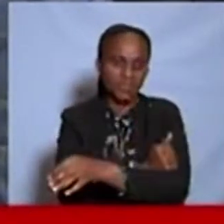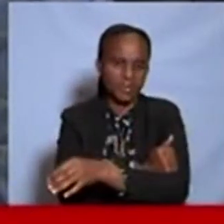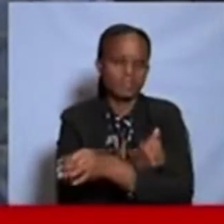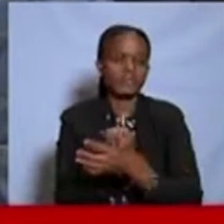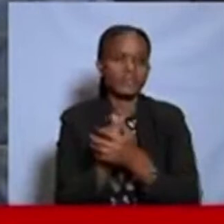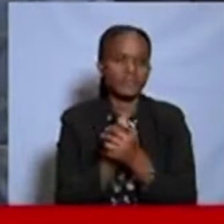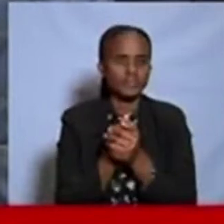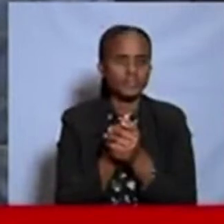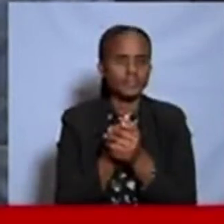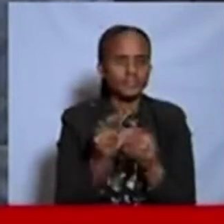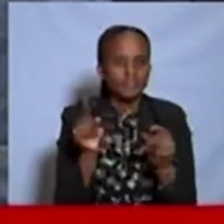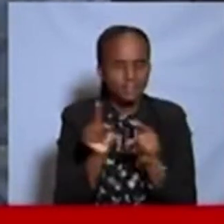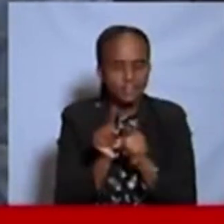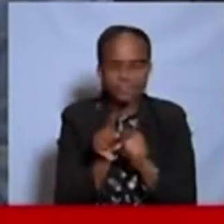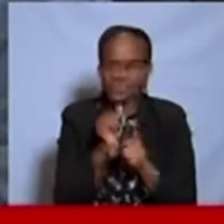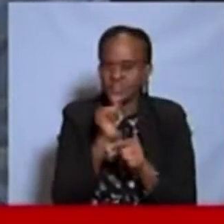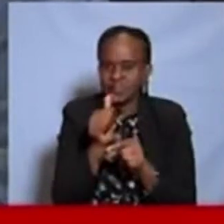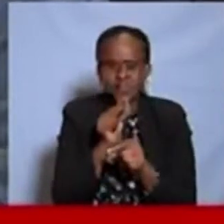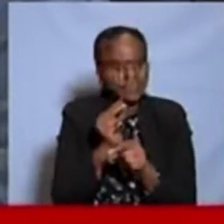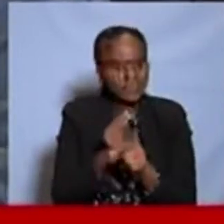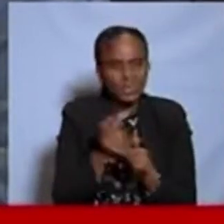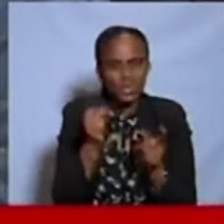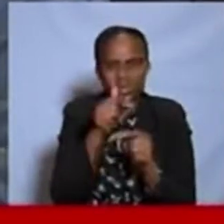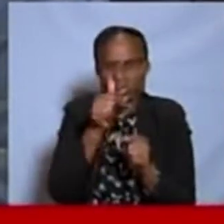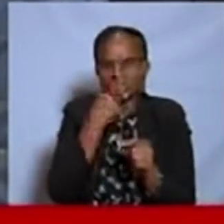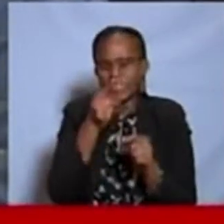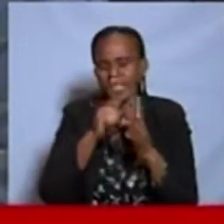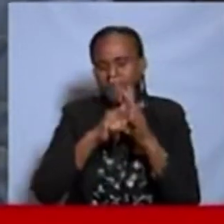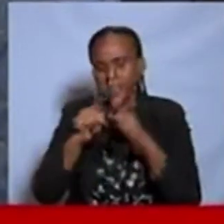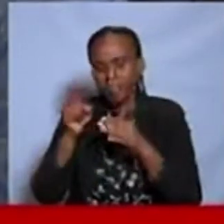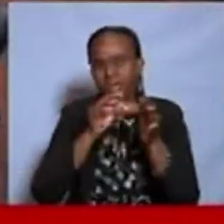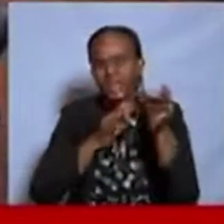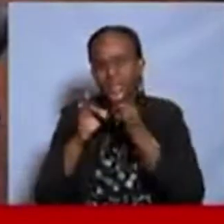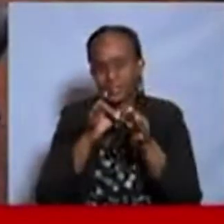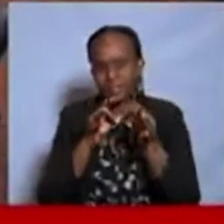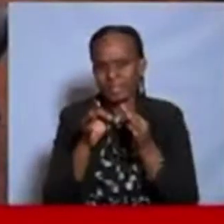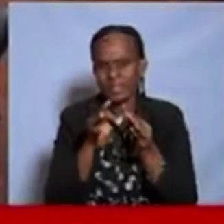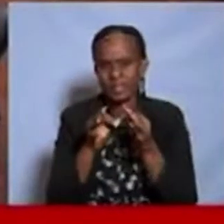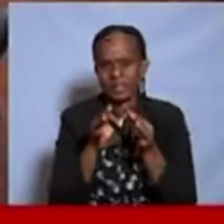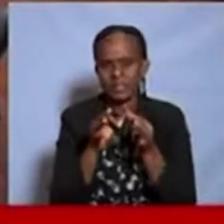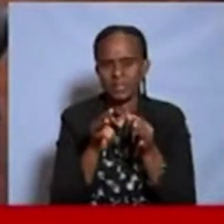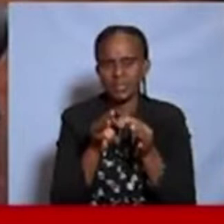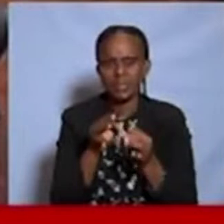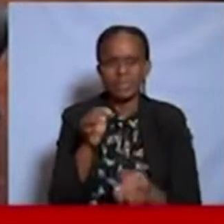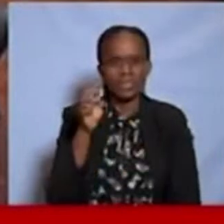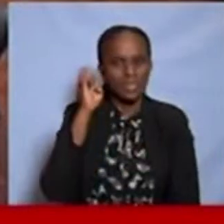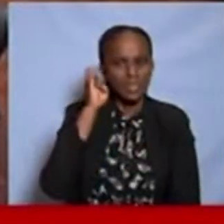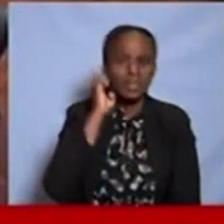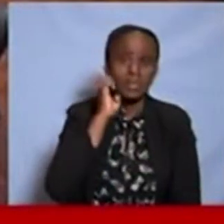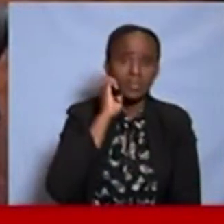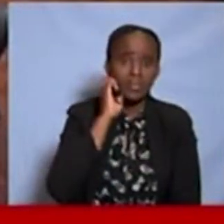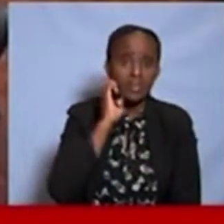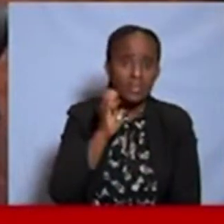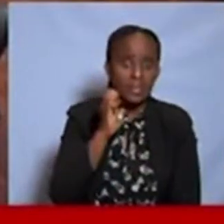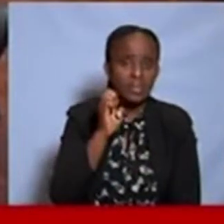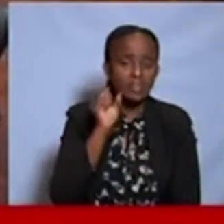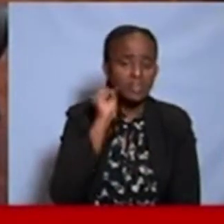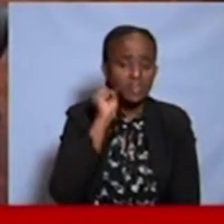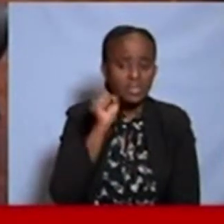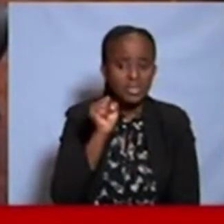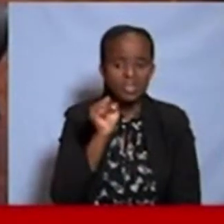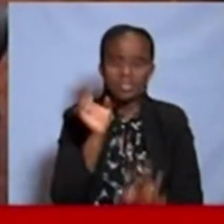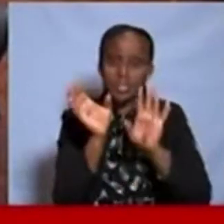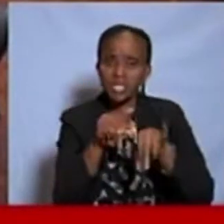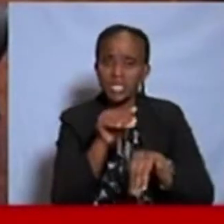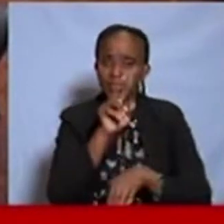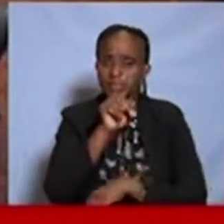And not that we did When not. you say went away, explain further. Did he leave or she He left Namwala or what? he